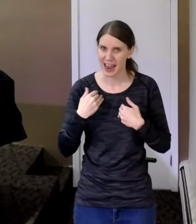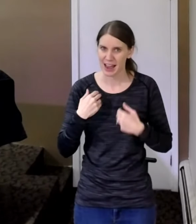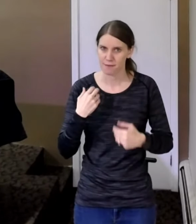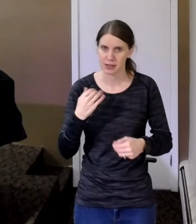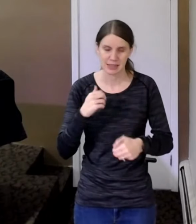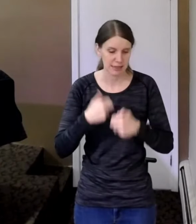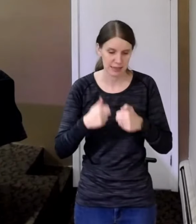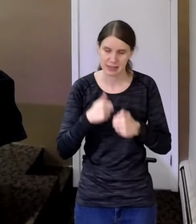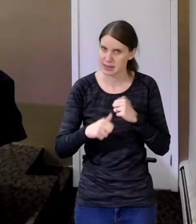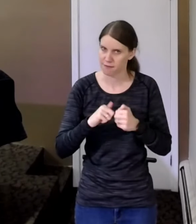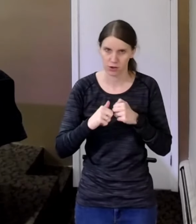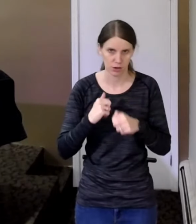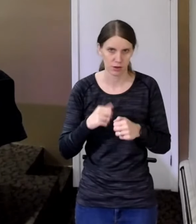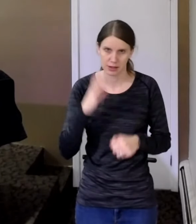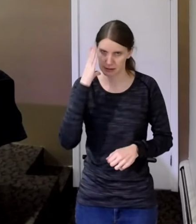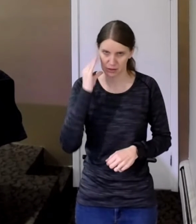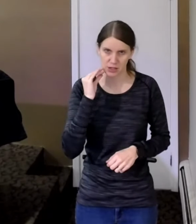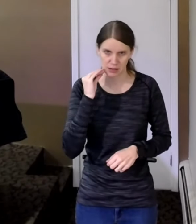of difficulty.